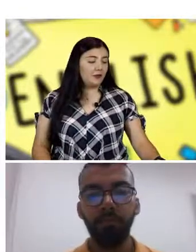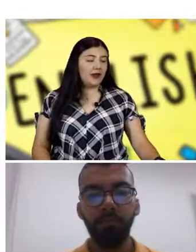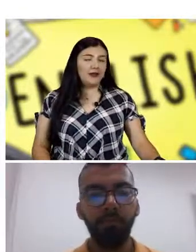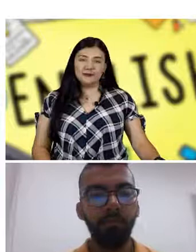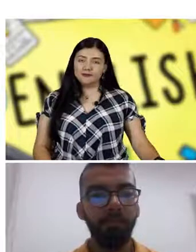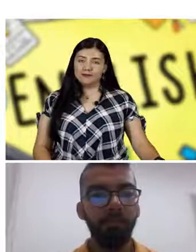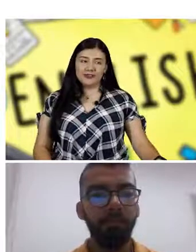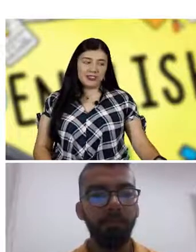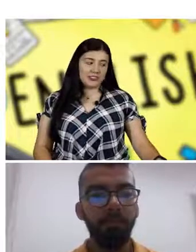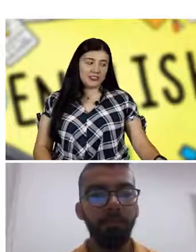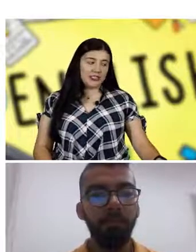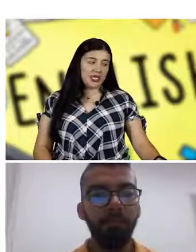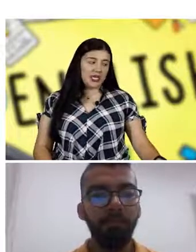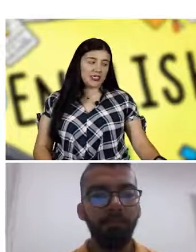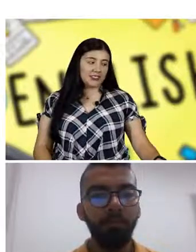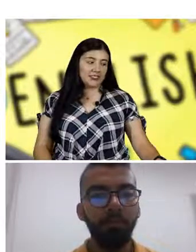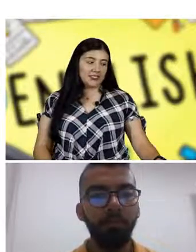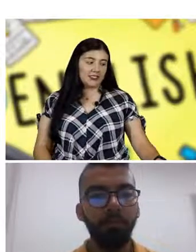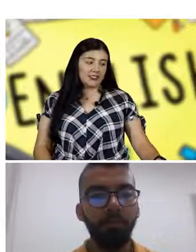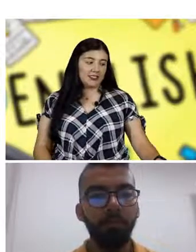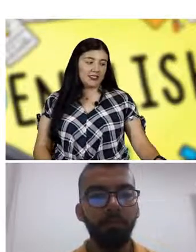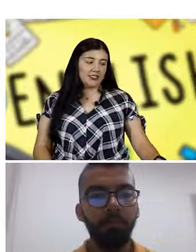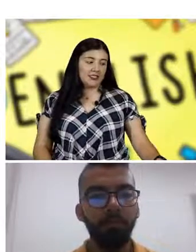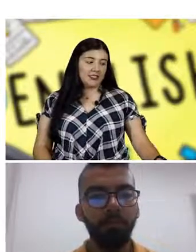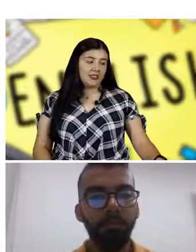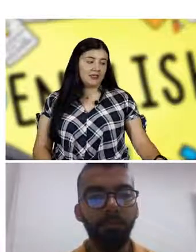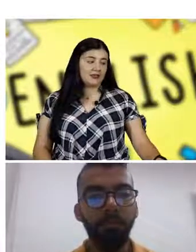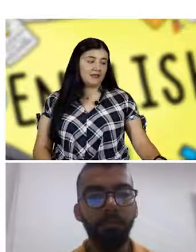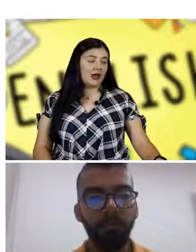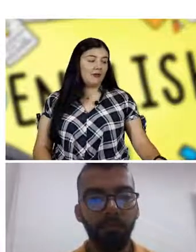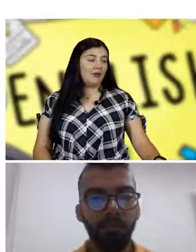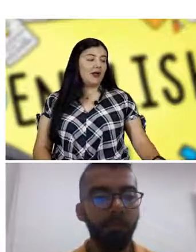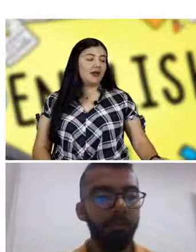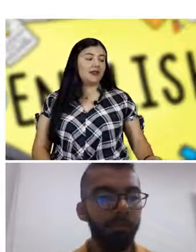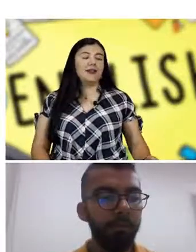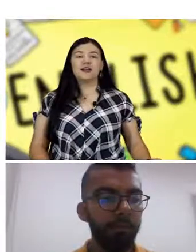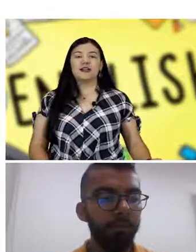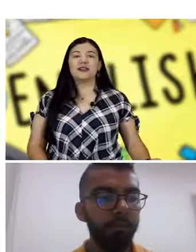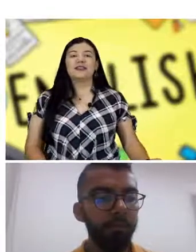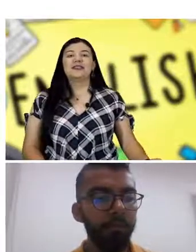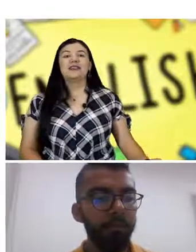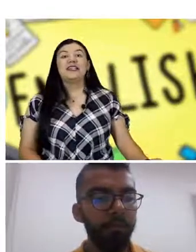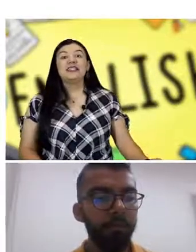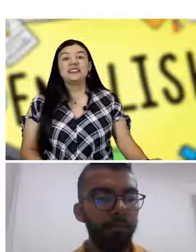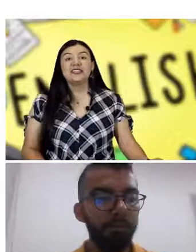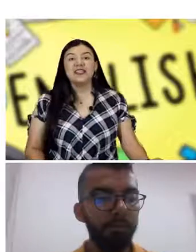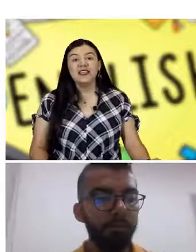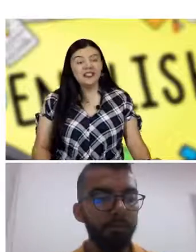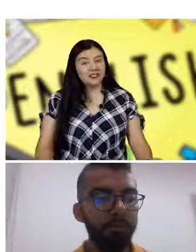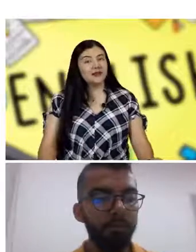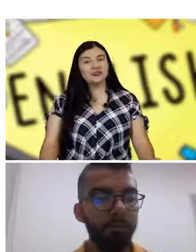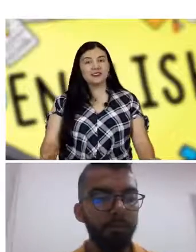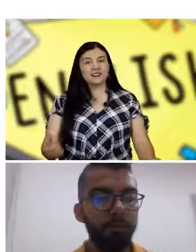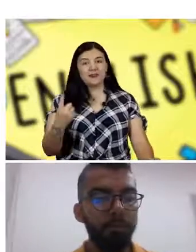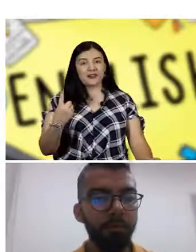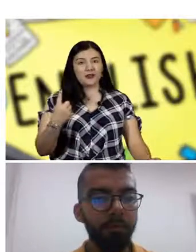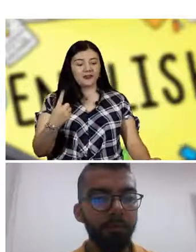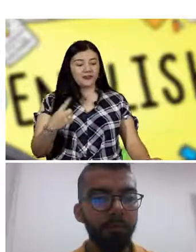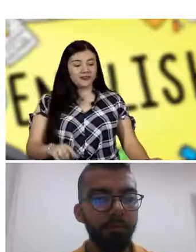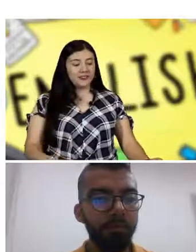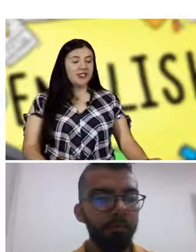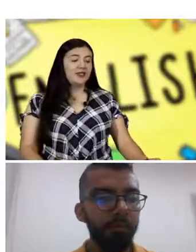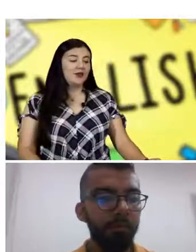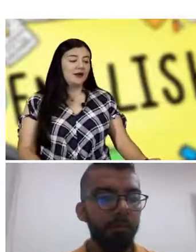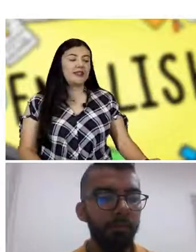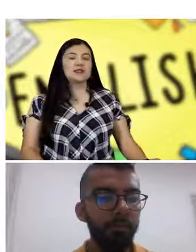number one. Let's check. So, number one, look, easy. Easy because it's the first